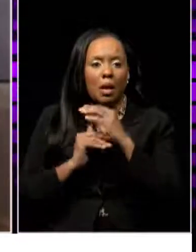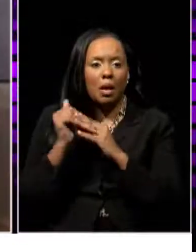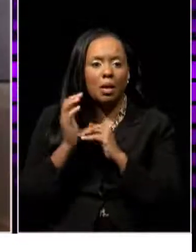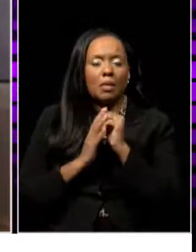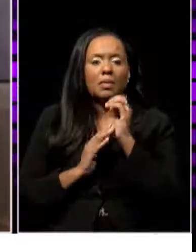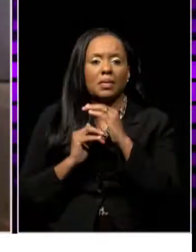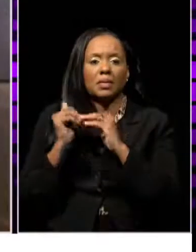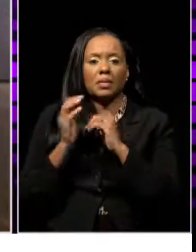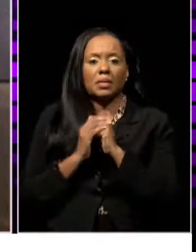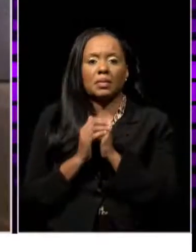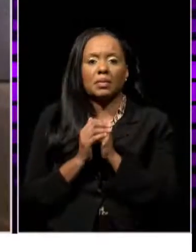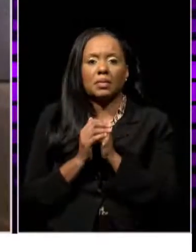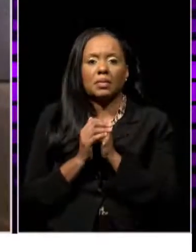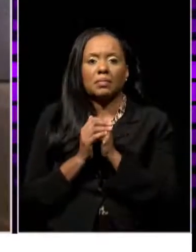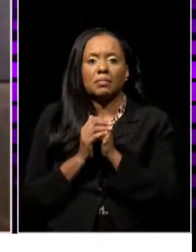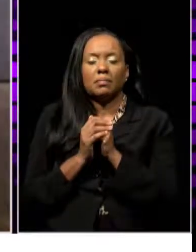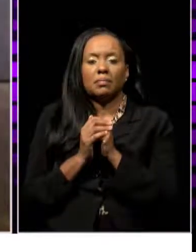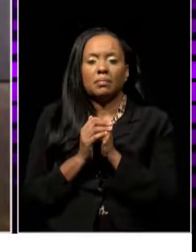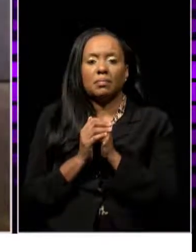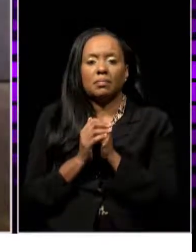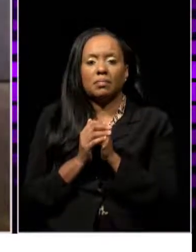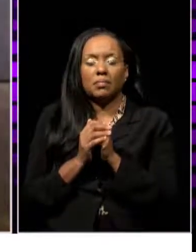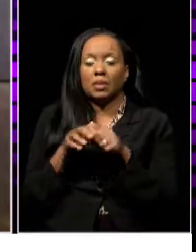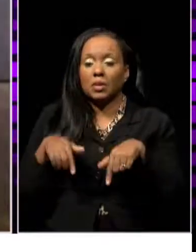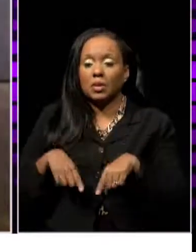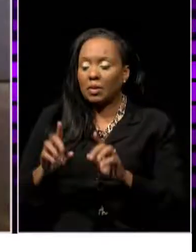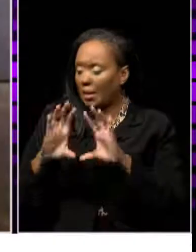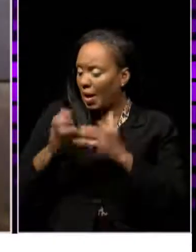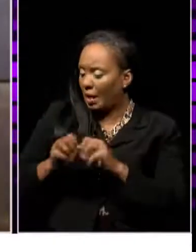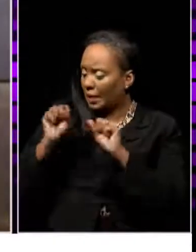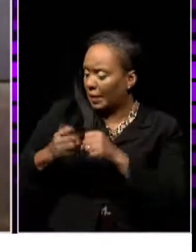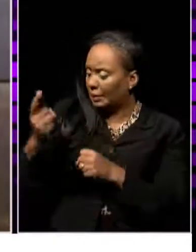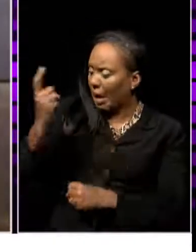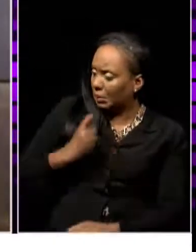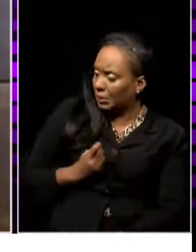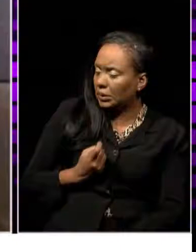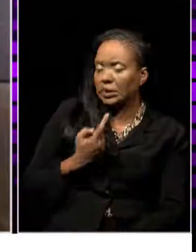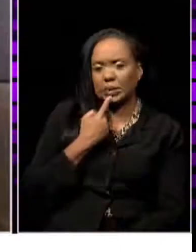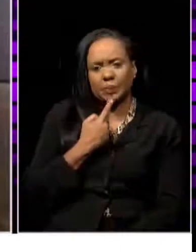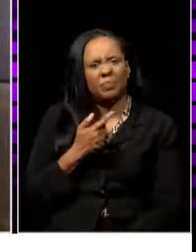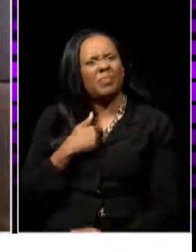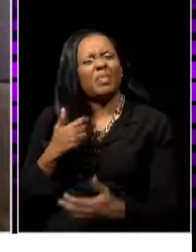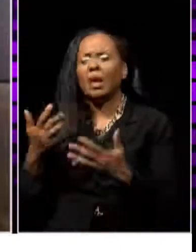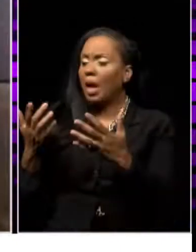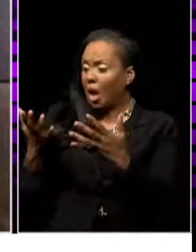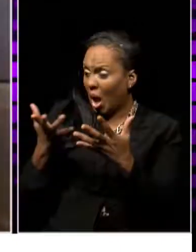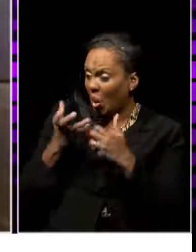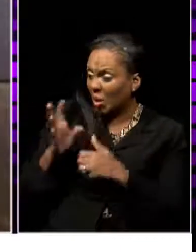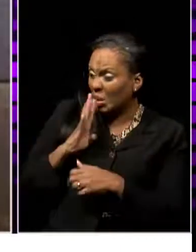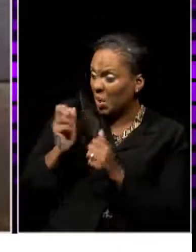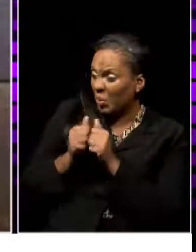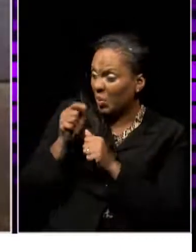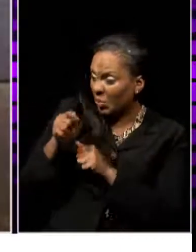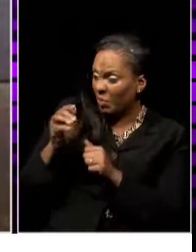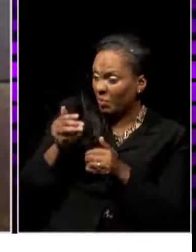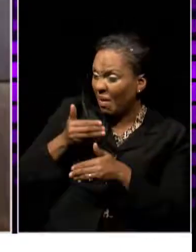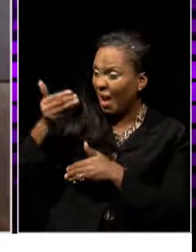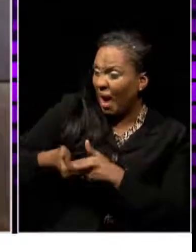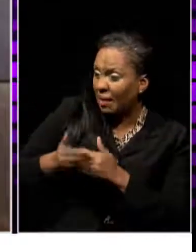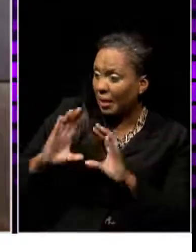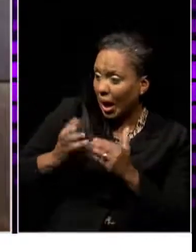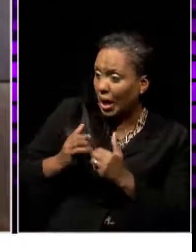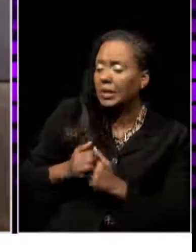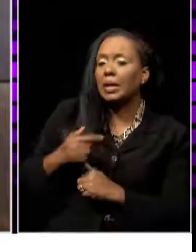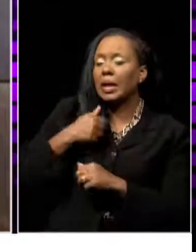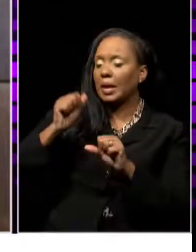can request join a class, they can request that they want to speak to you afterwards, and you can set up that platform